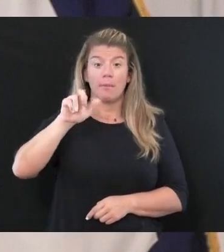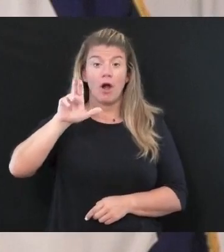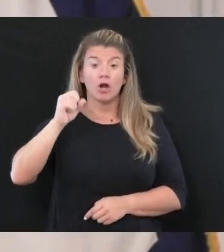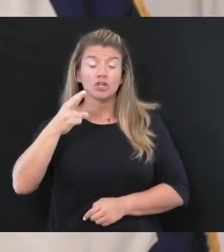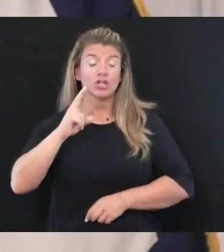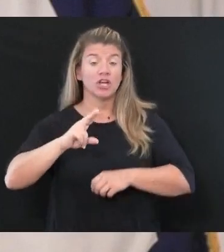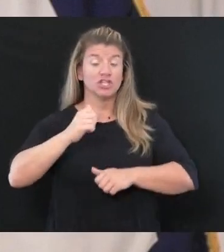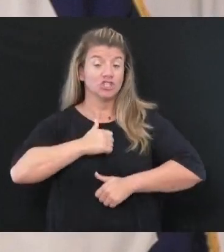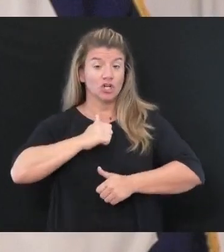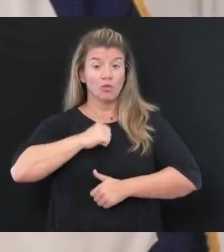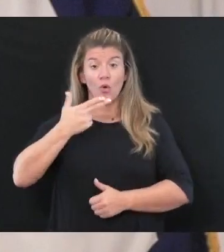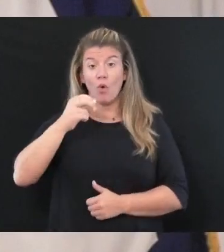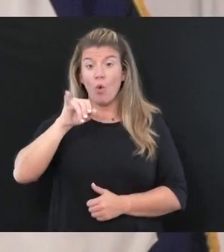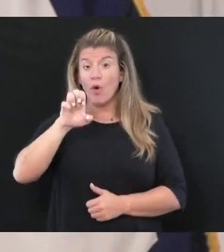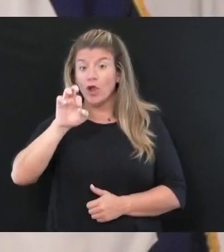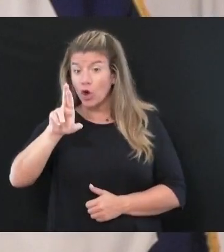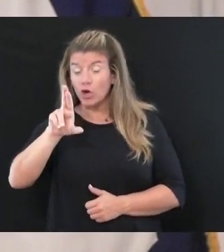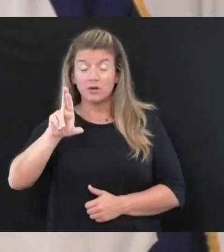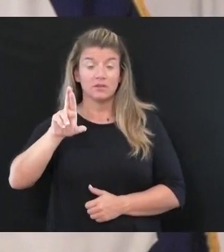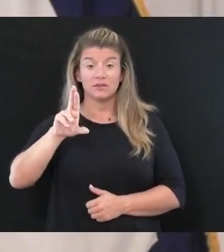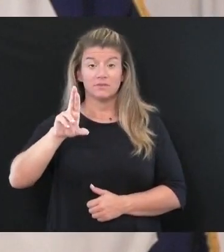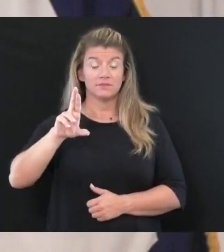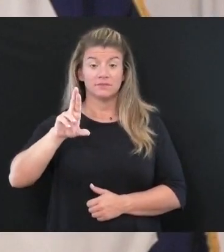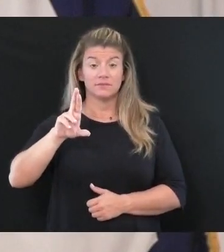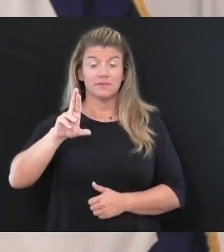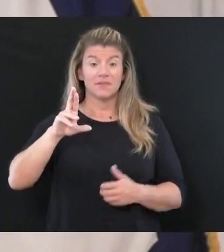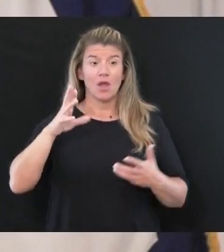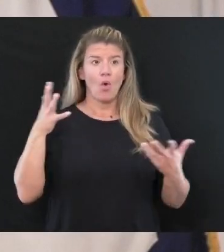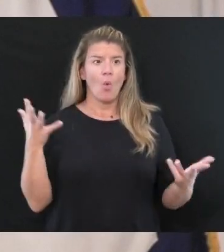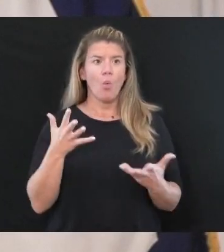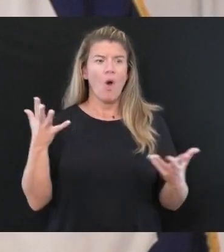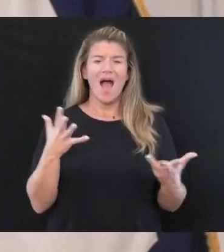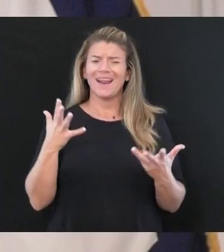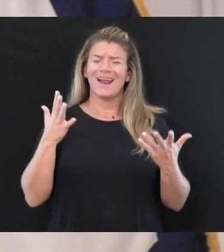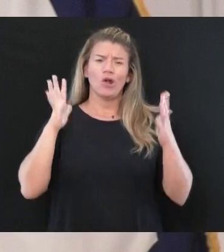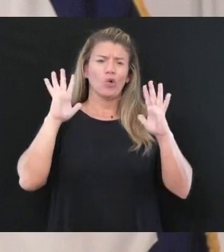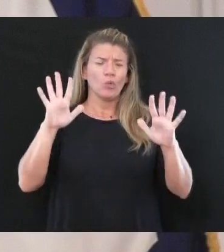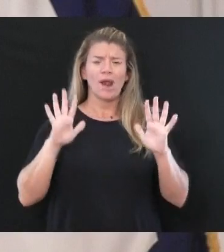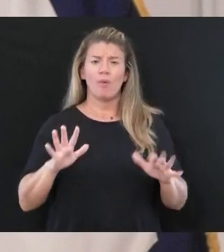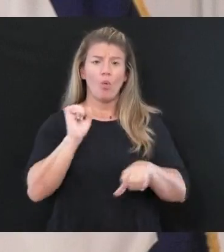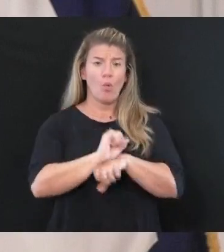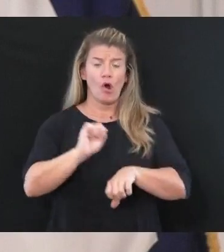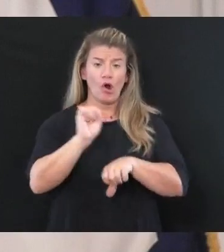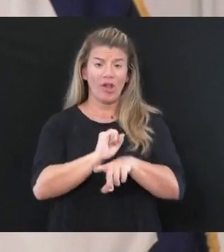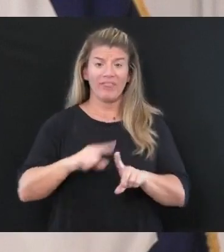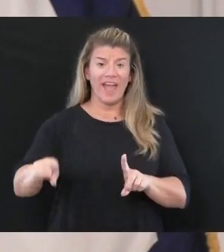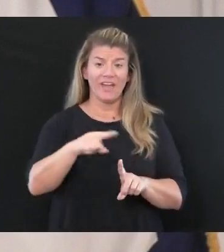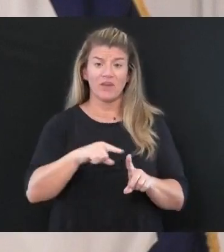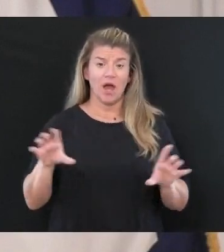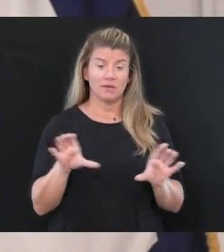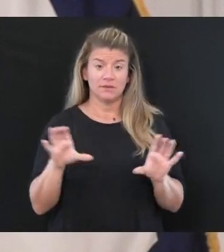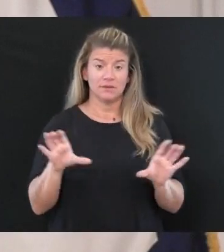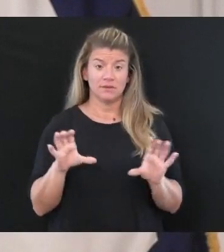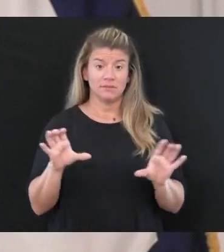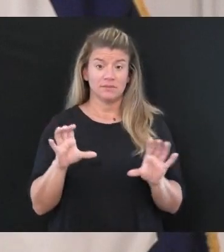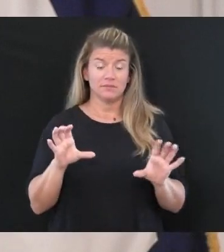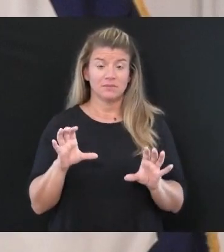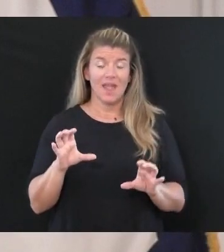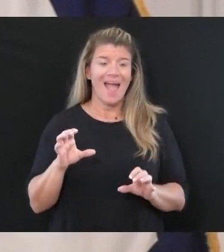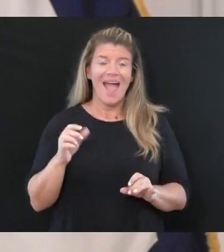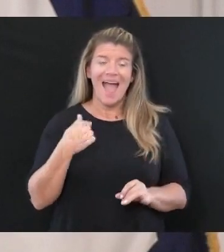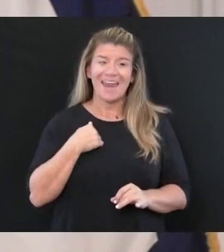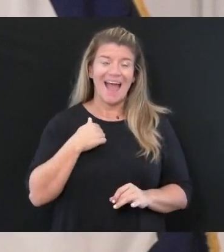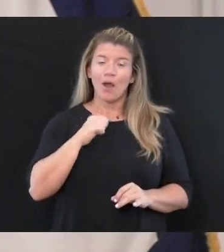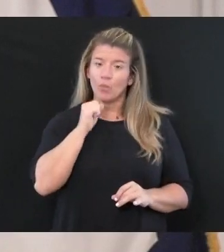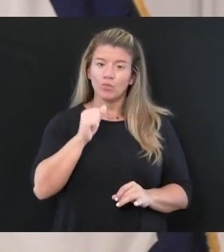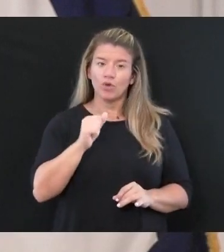General Hoyer, I mean, what an incredible work that they've done. And I don't say that